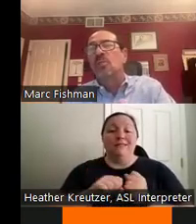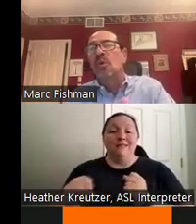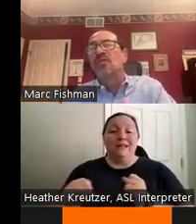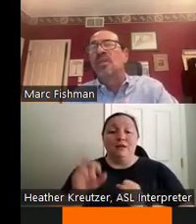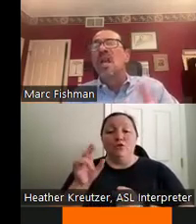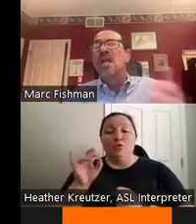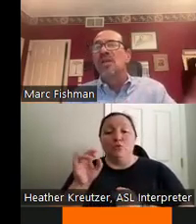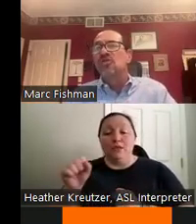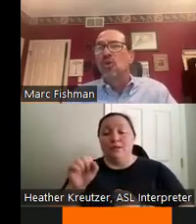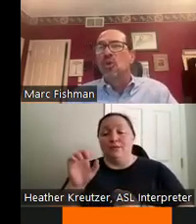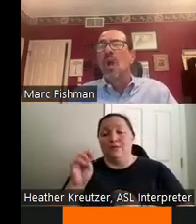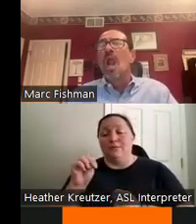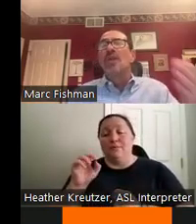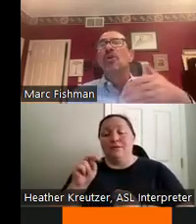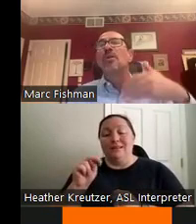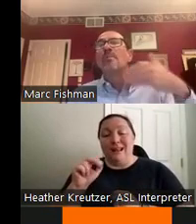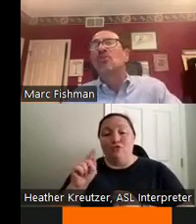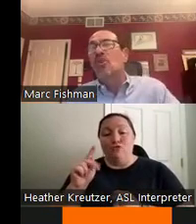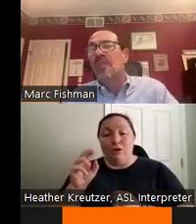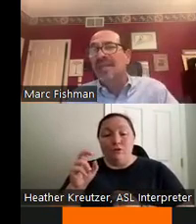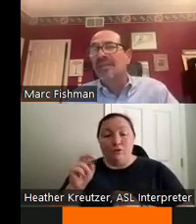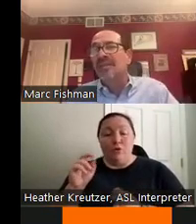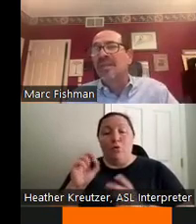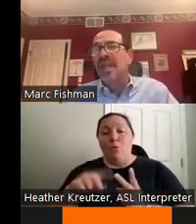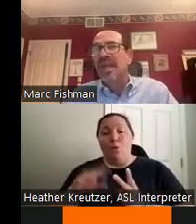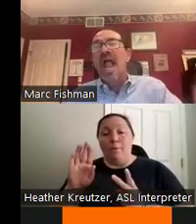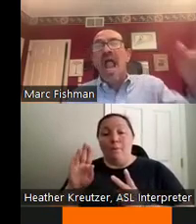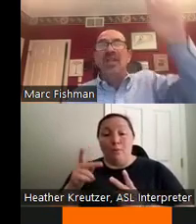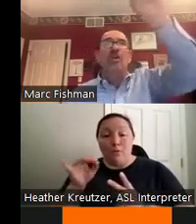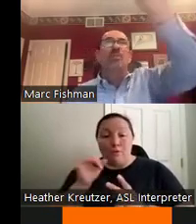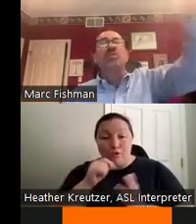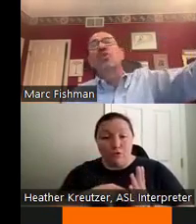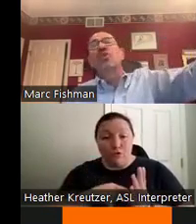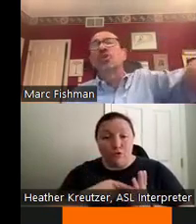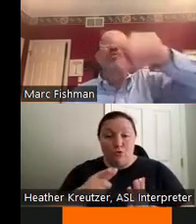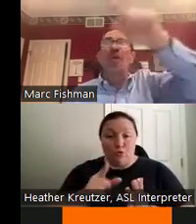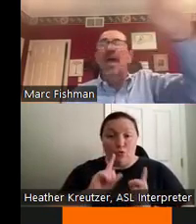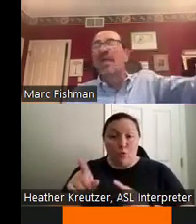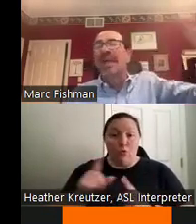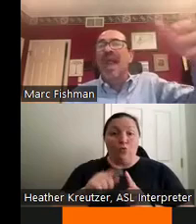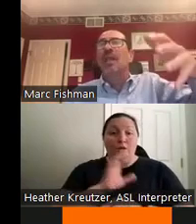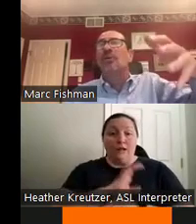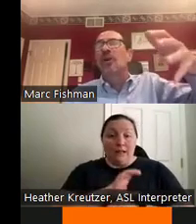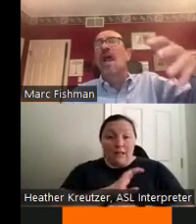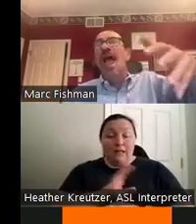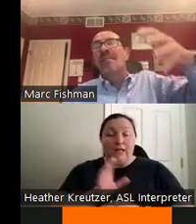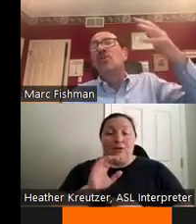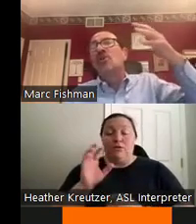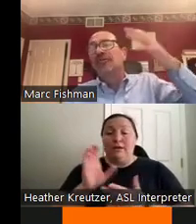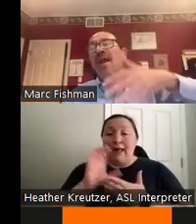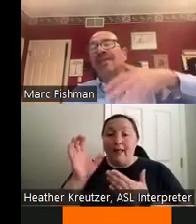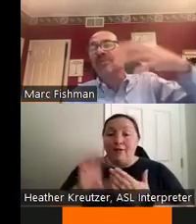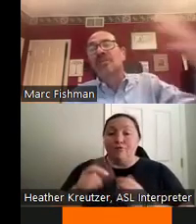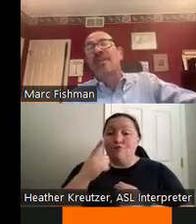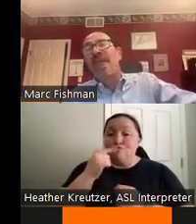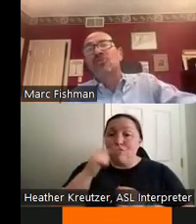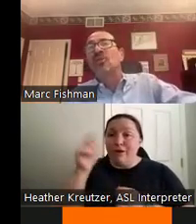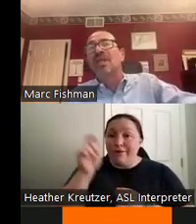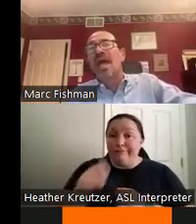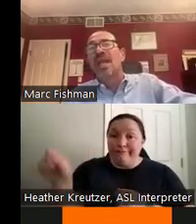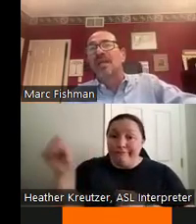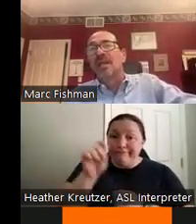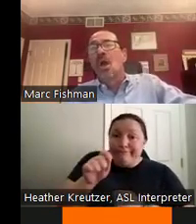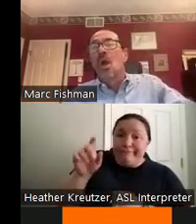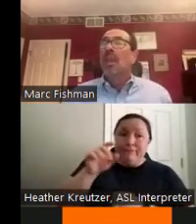extended release buprenorphine is due, and you're going to make sure they get to the clinic, and it's going to be circled in red on the calendar, and then you're going to find out did